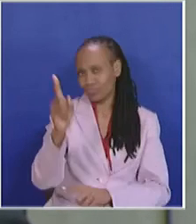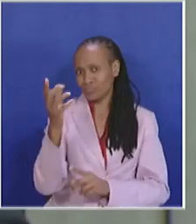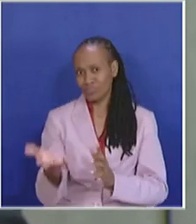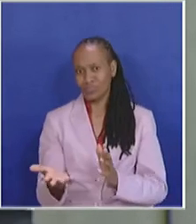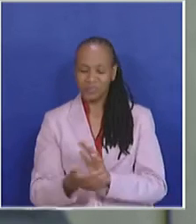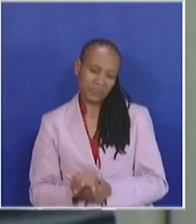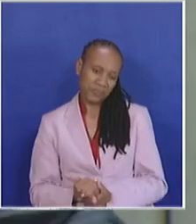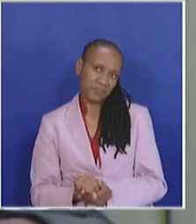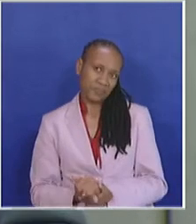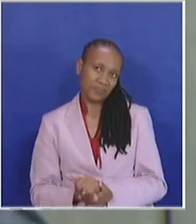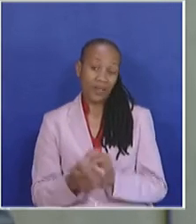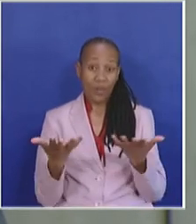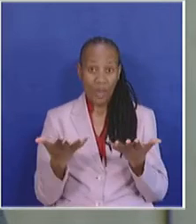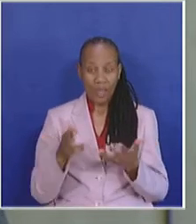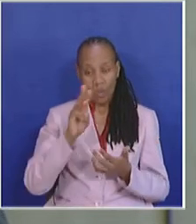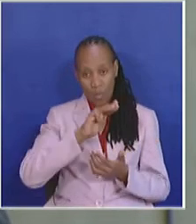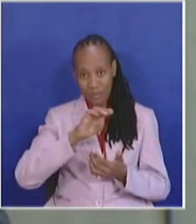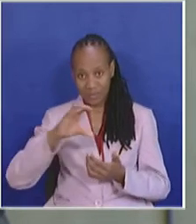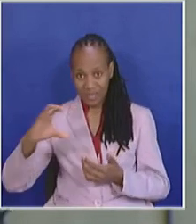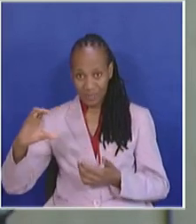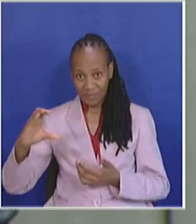In the Western Cape,